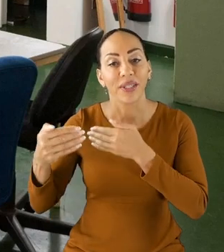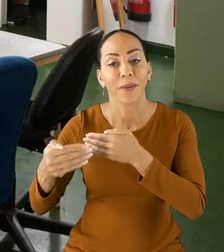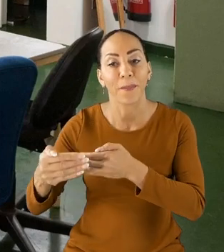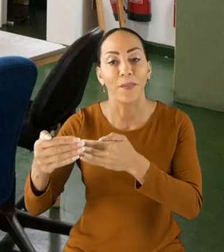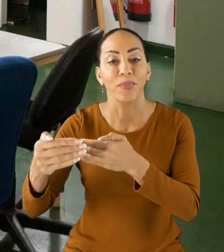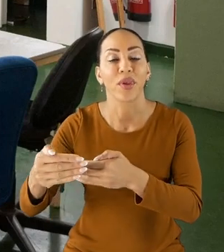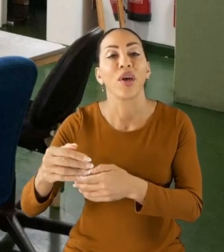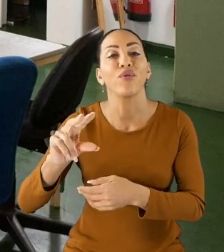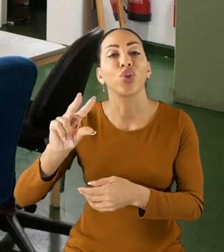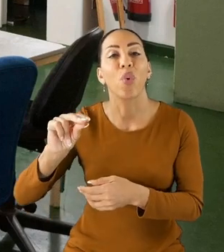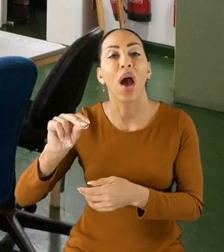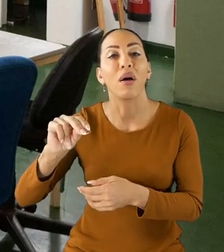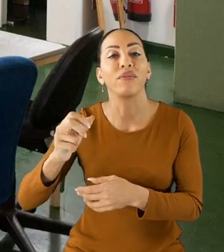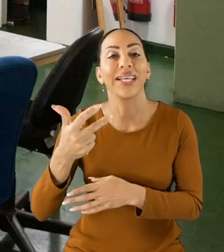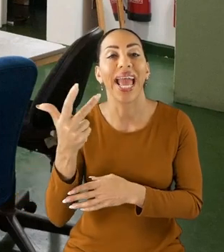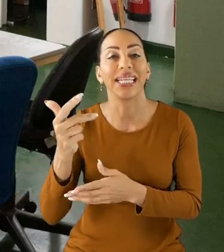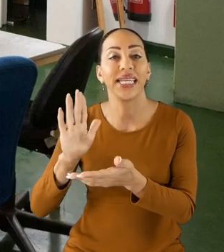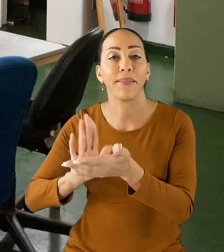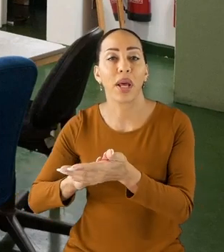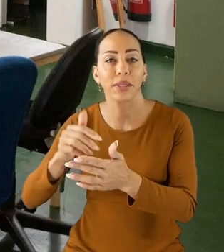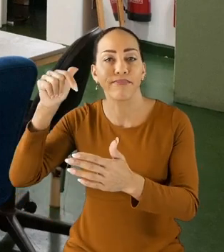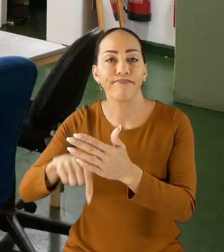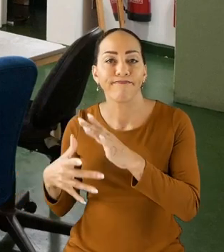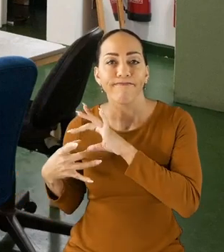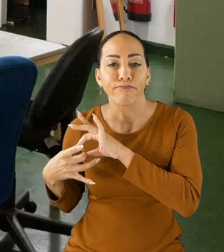with an artist over a period of 12 to 18 months.